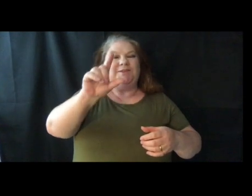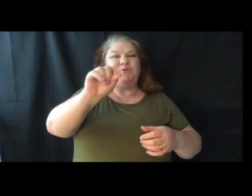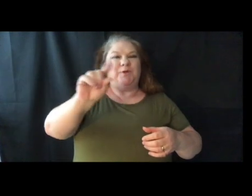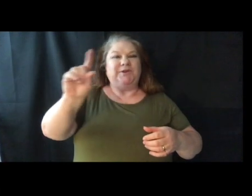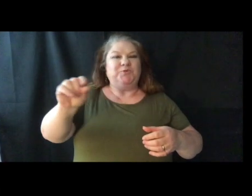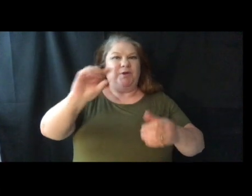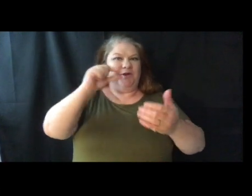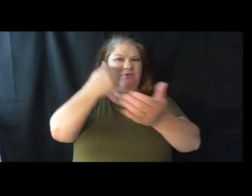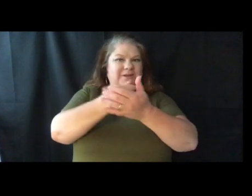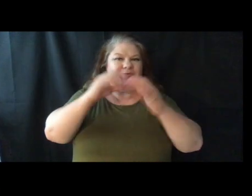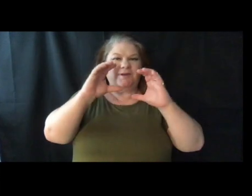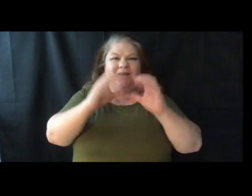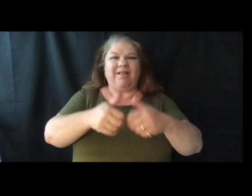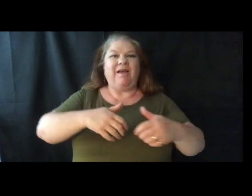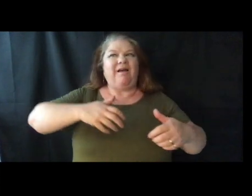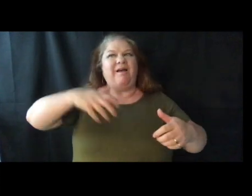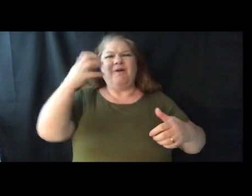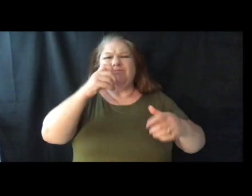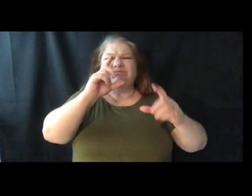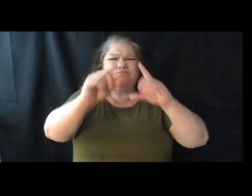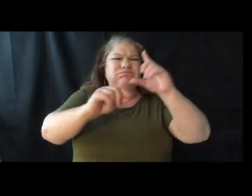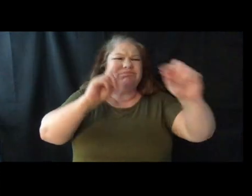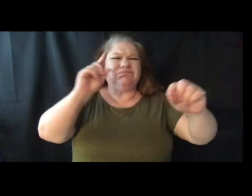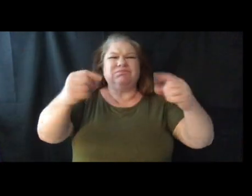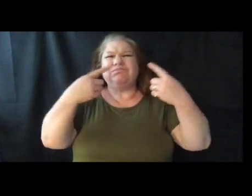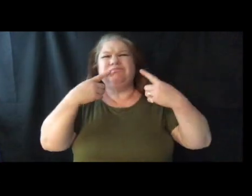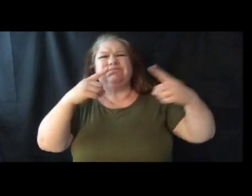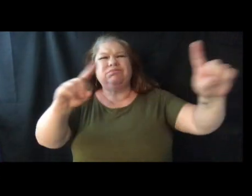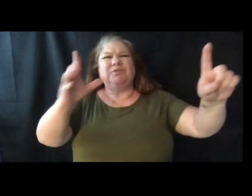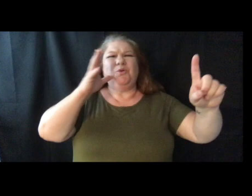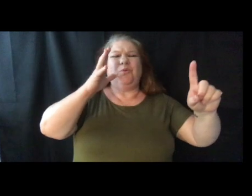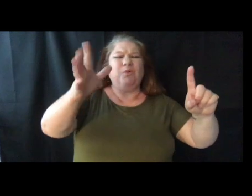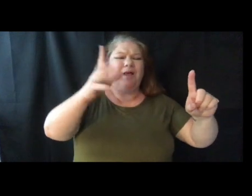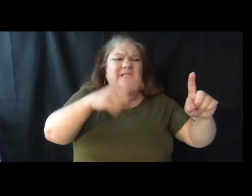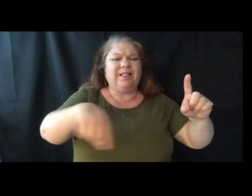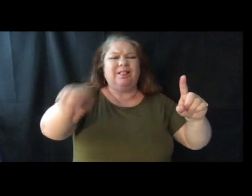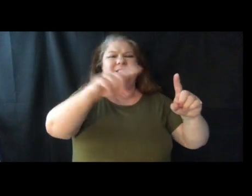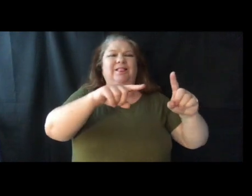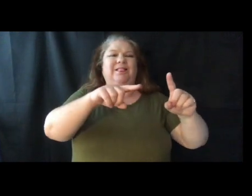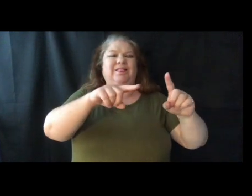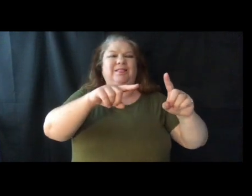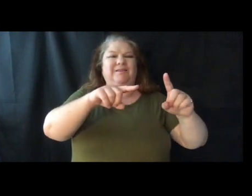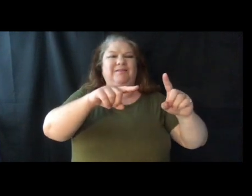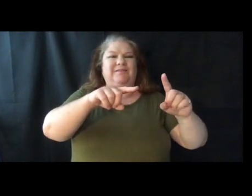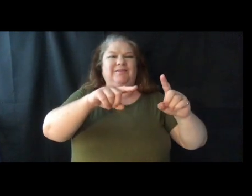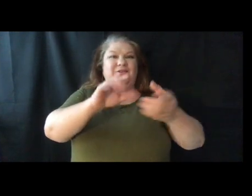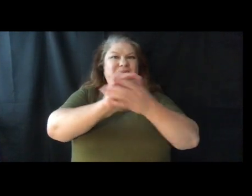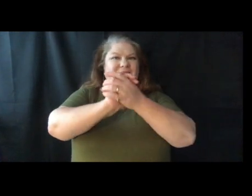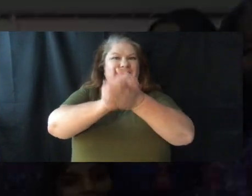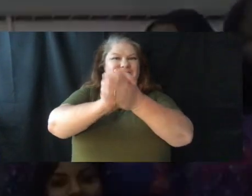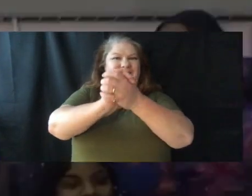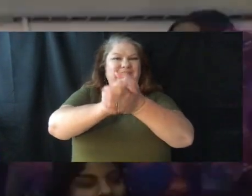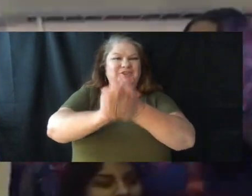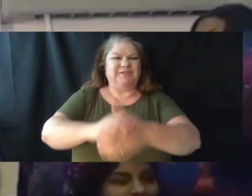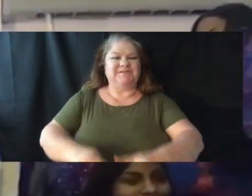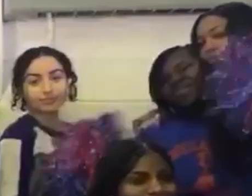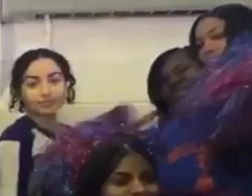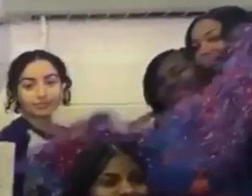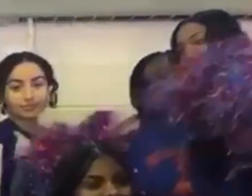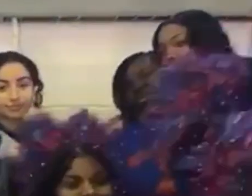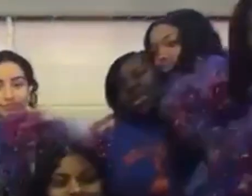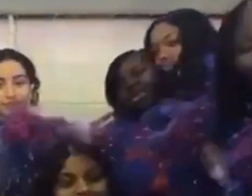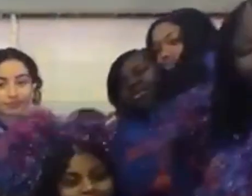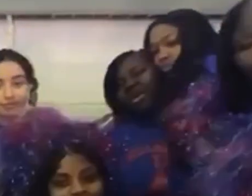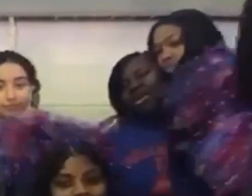class. Oh, the places you will go. Oh, the successes you will have. Congratulations.